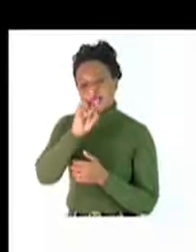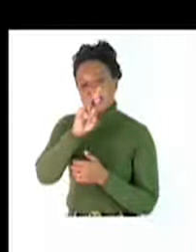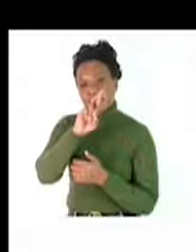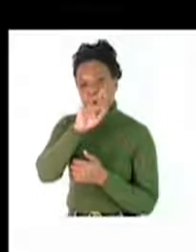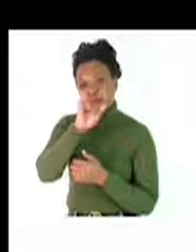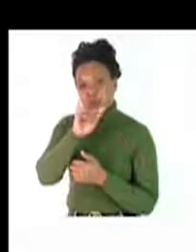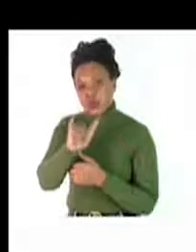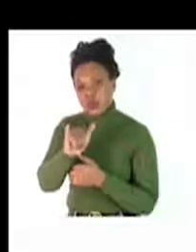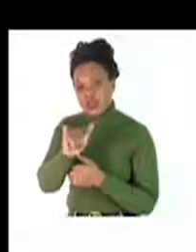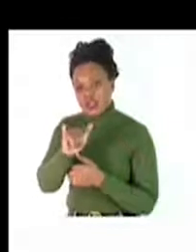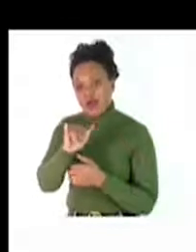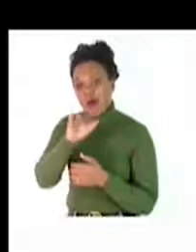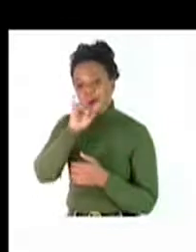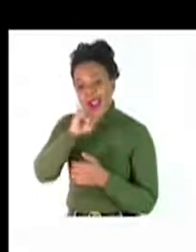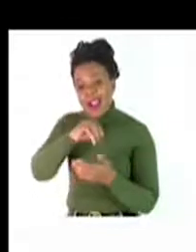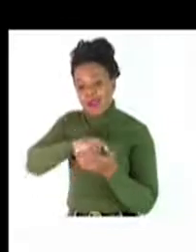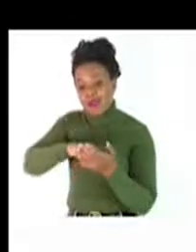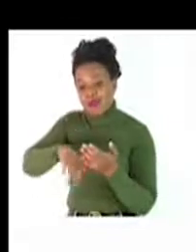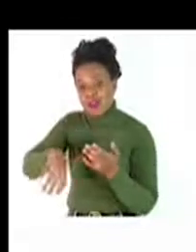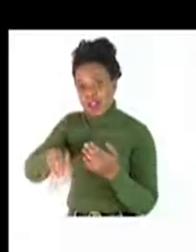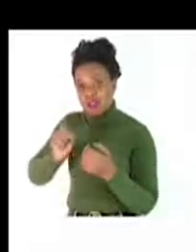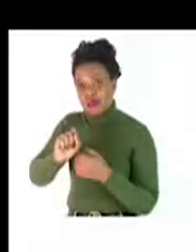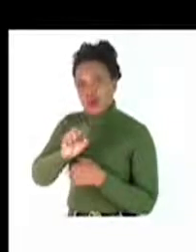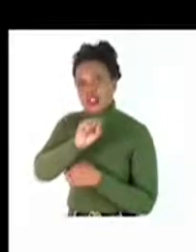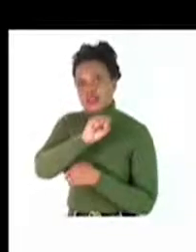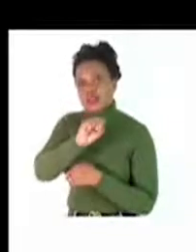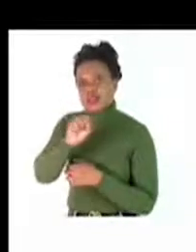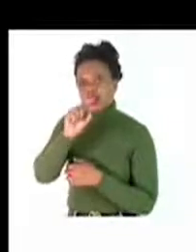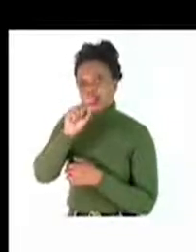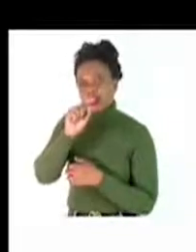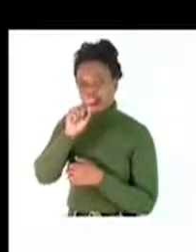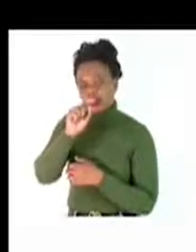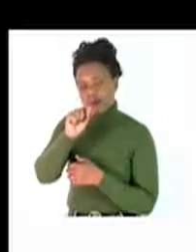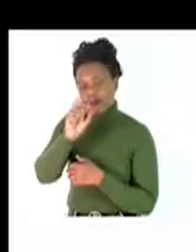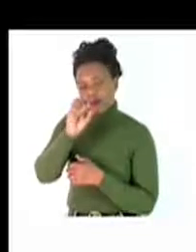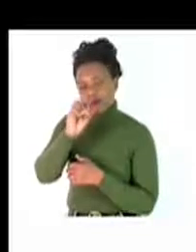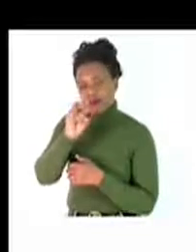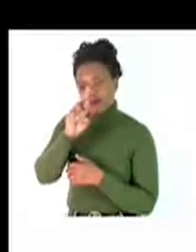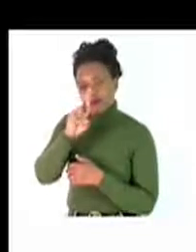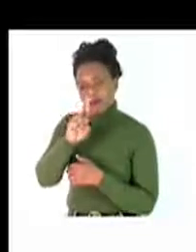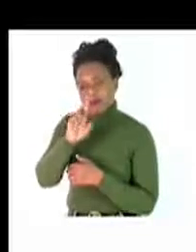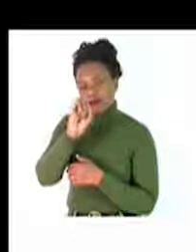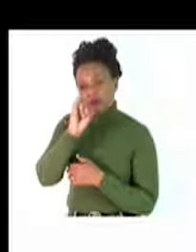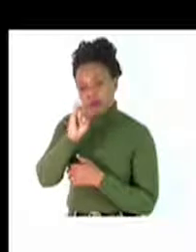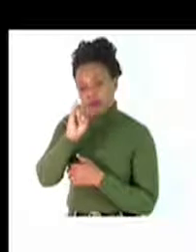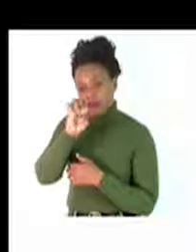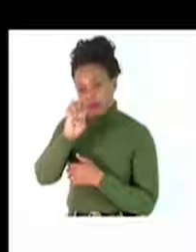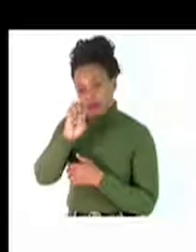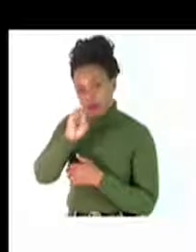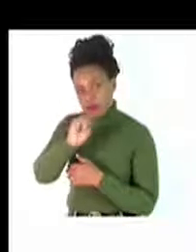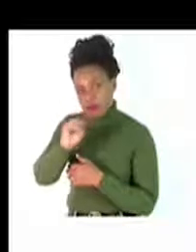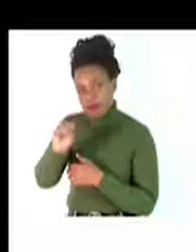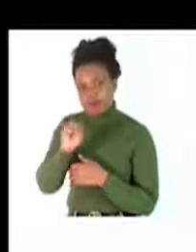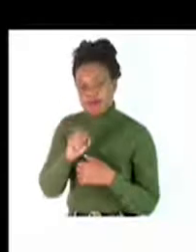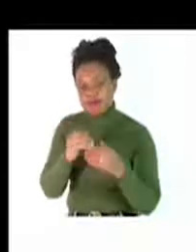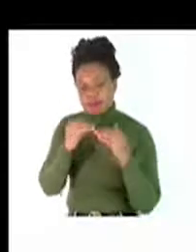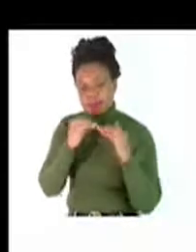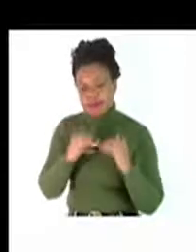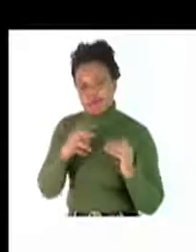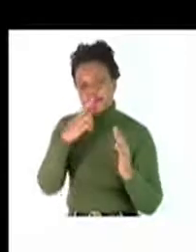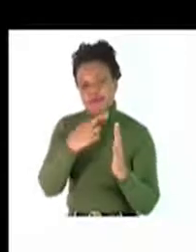Stories. That's rule number 7. Throw away the Y. Replace with IES. Let's go to rule number